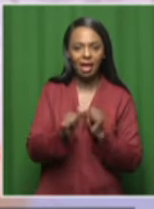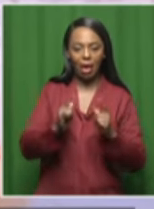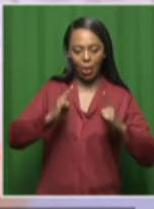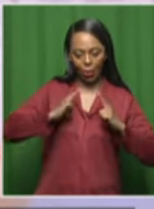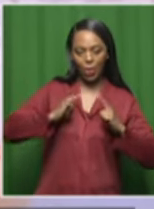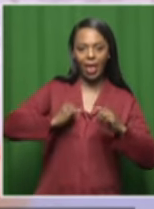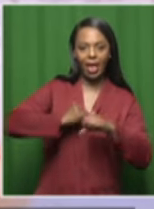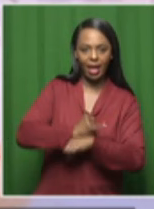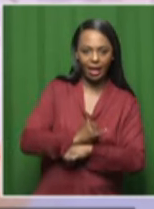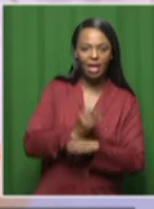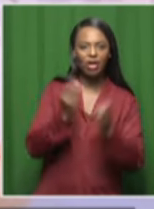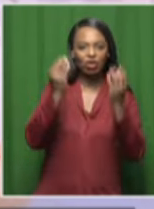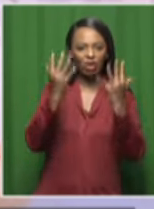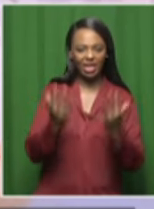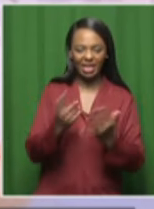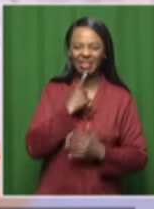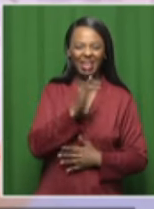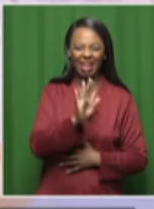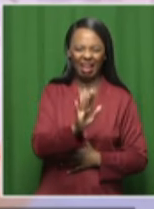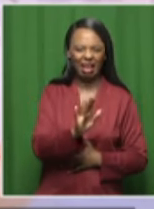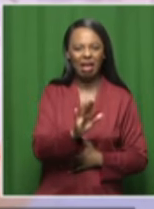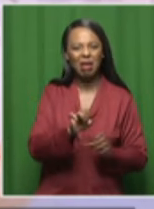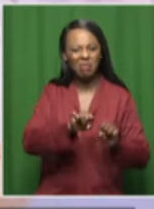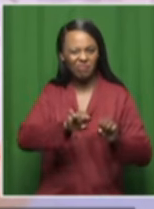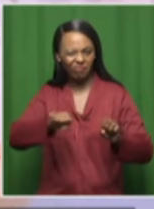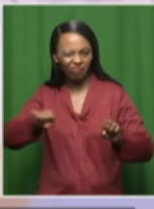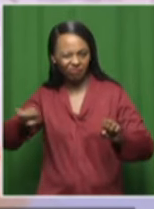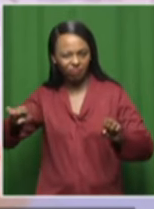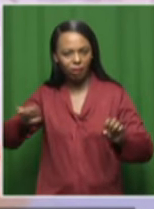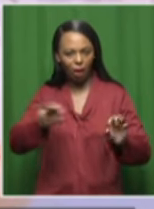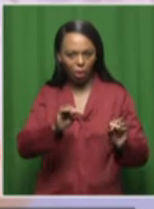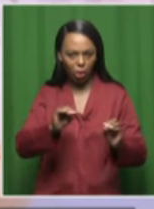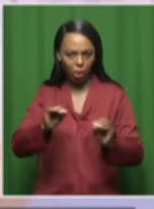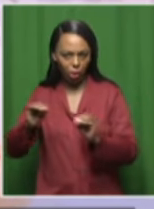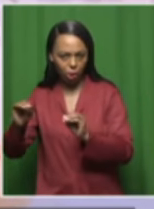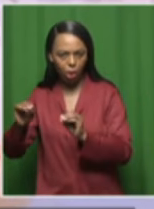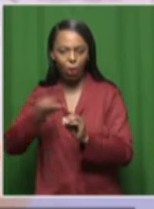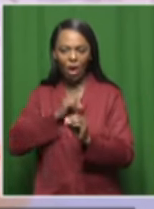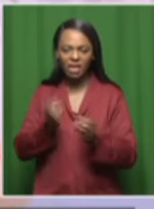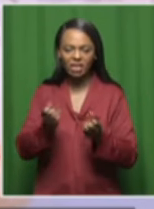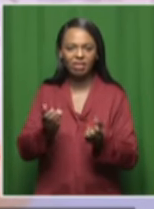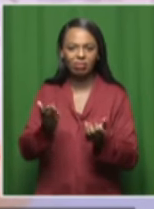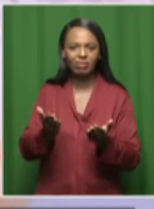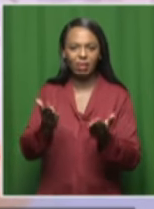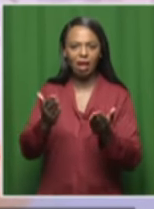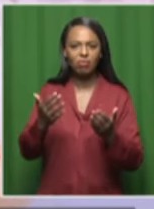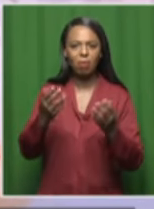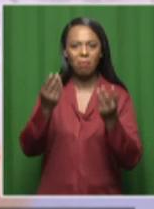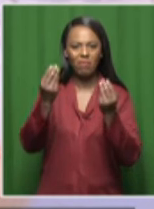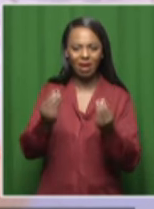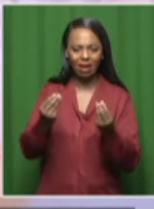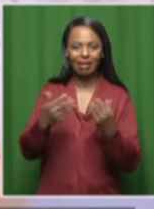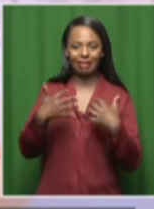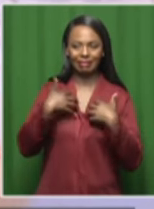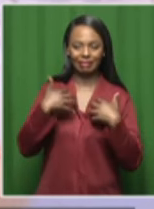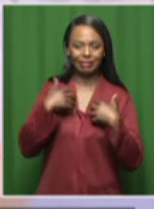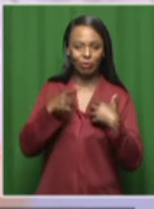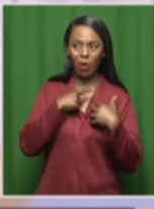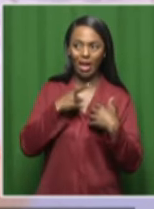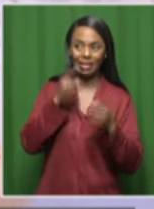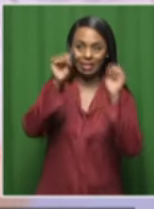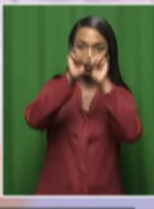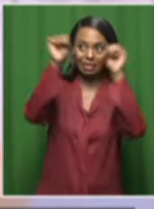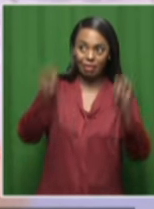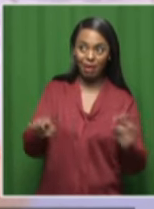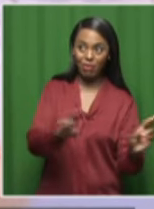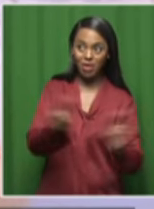delay the implementation as many financial service providers expressed concern that their systems would not be ready by March next year.